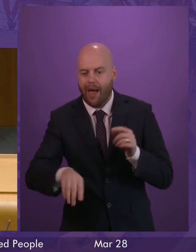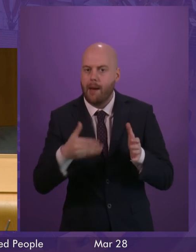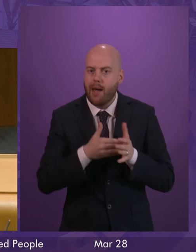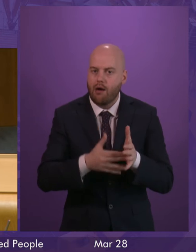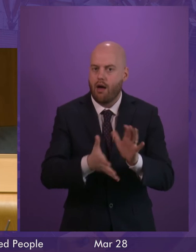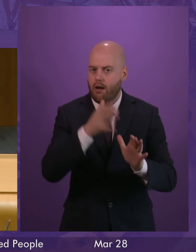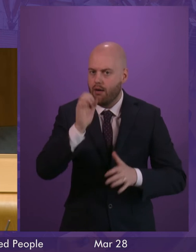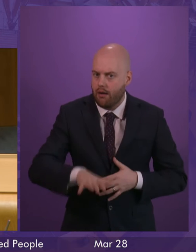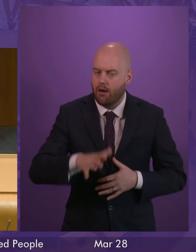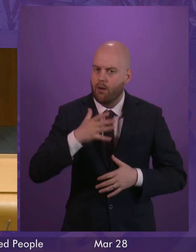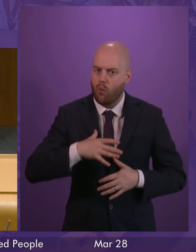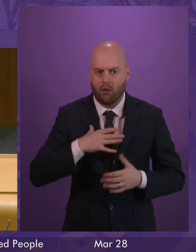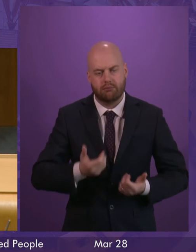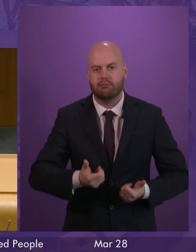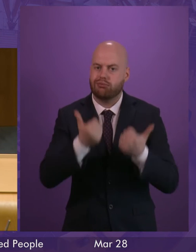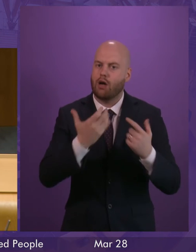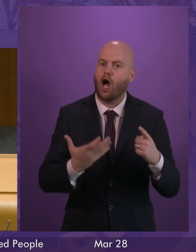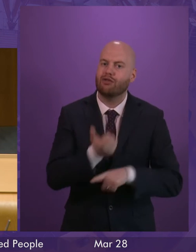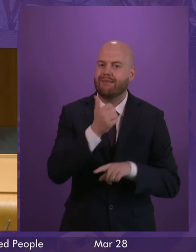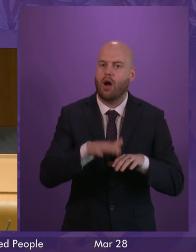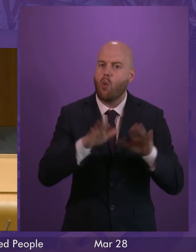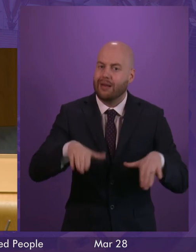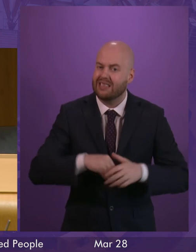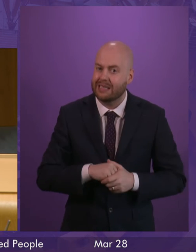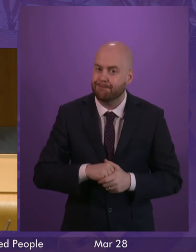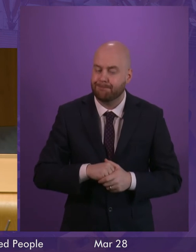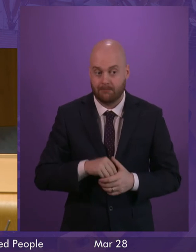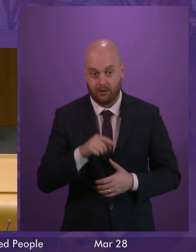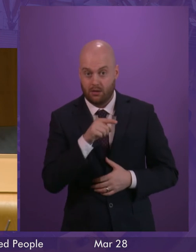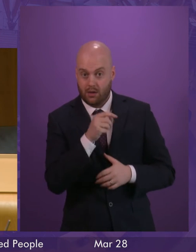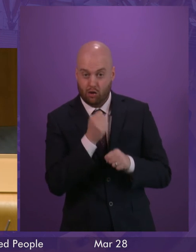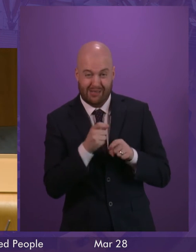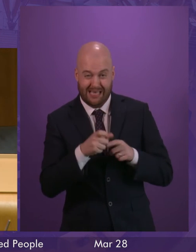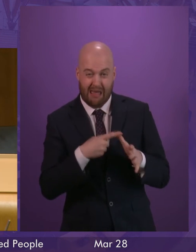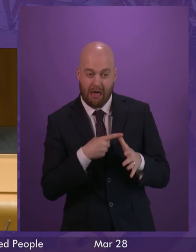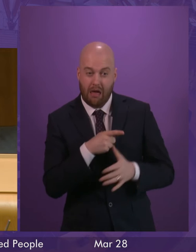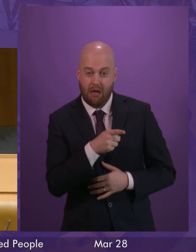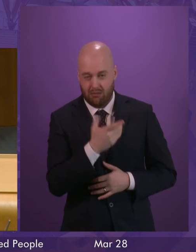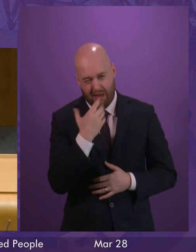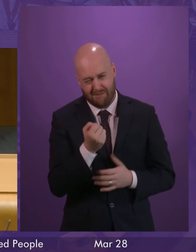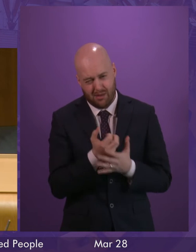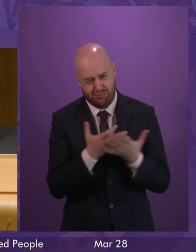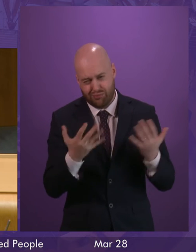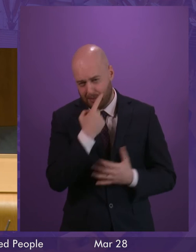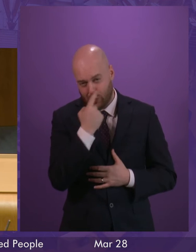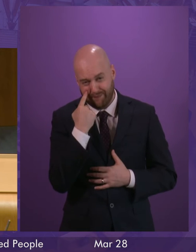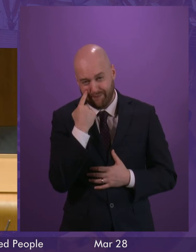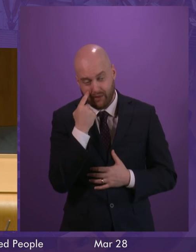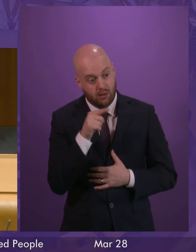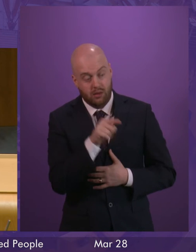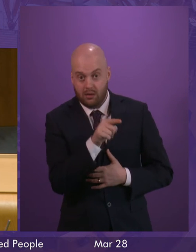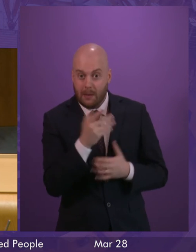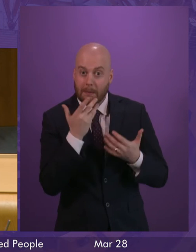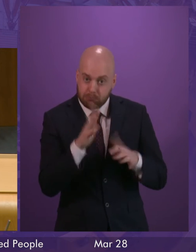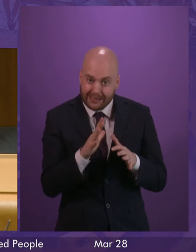equality. And they've got a track record, the Disability Alliance members helped to shape and launch the Fairer